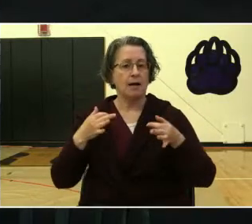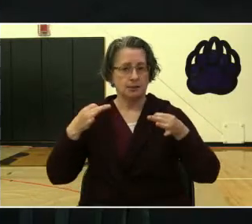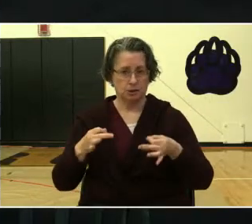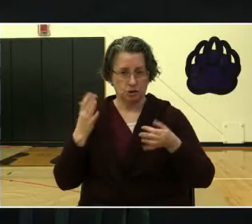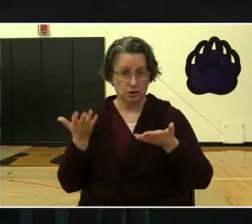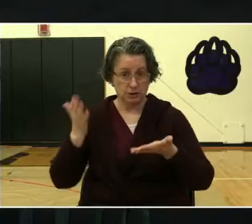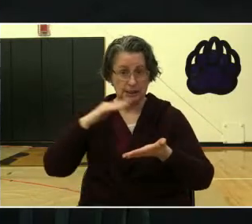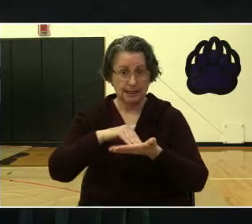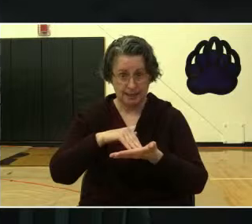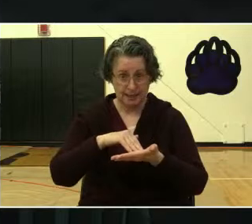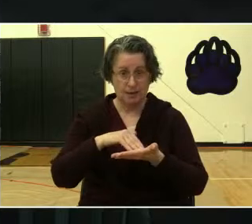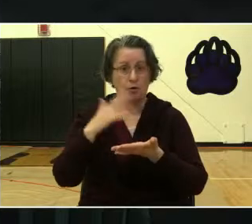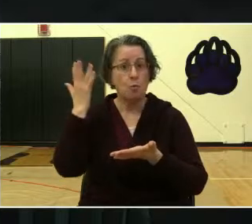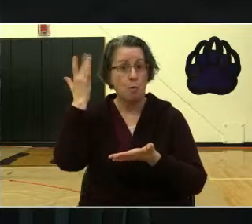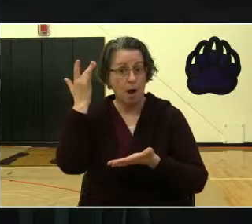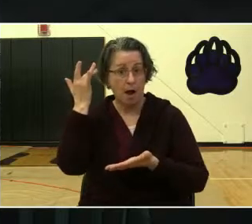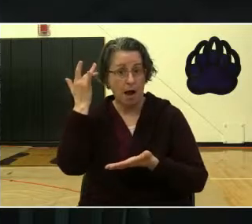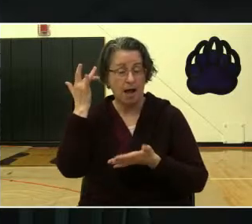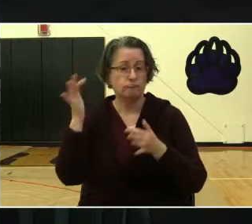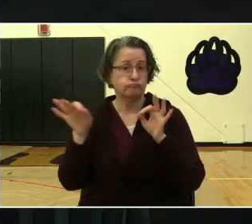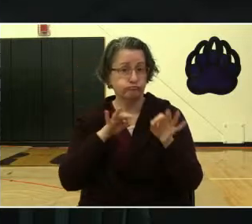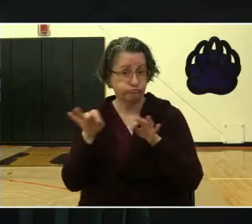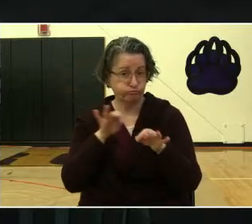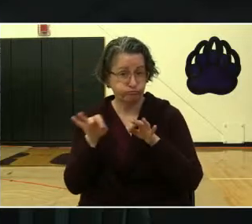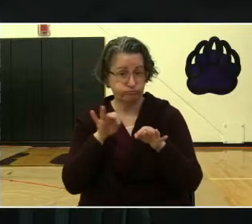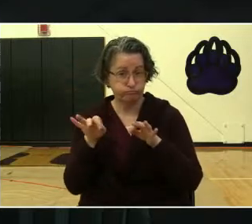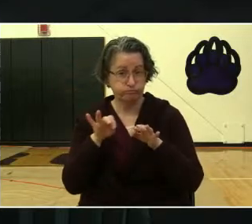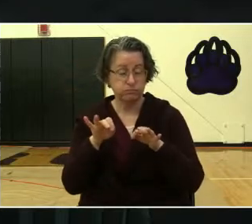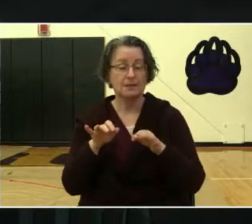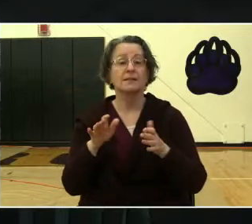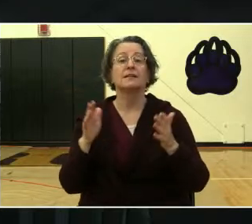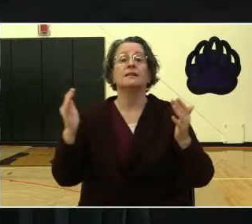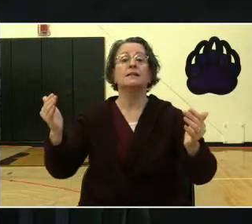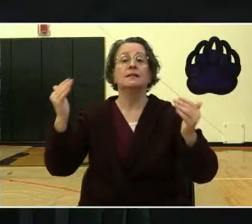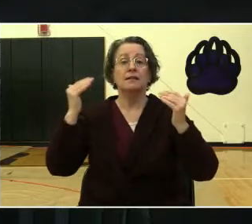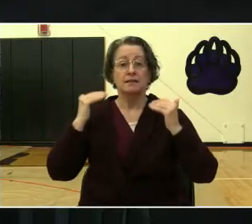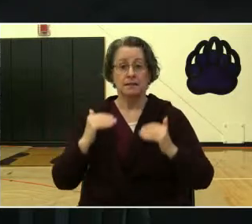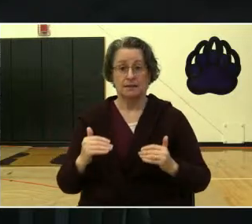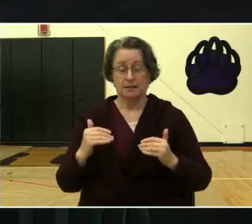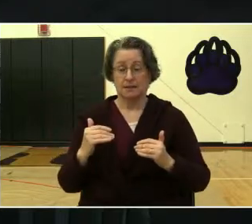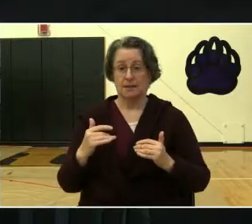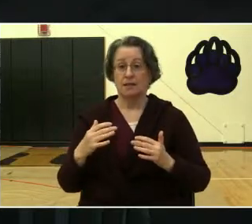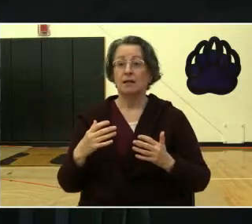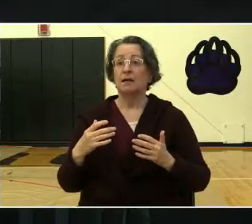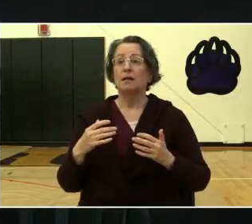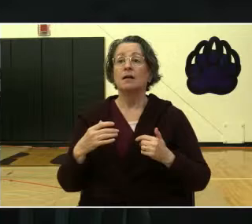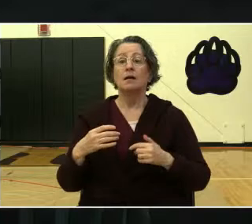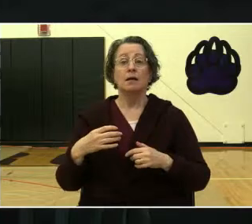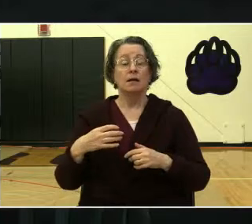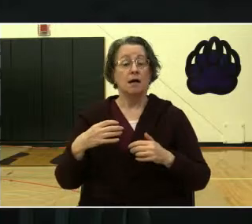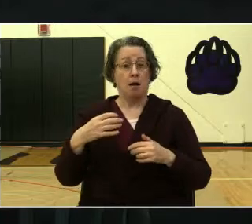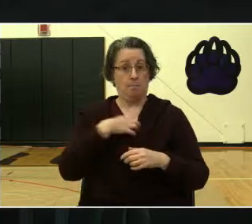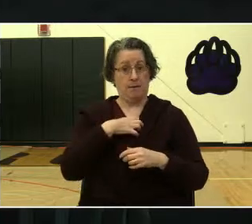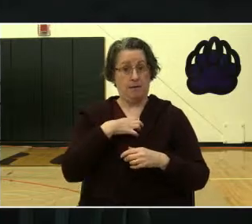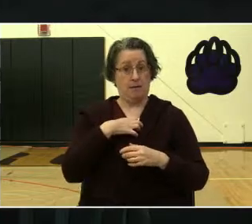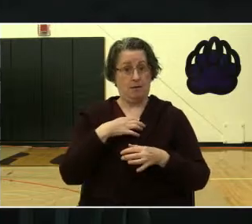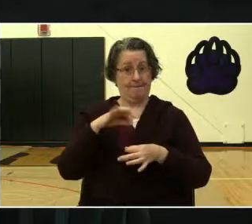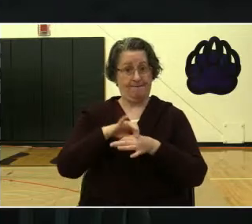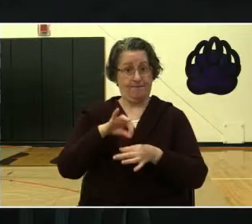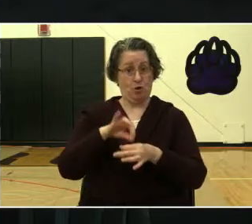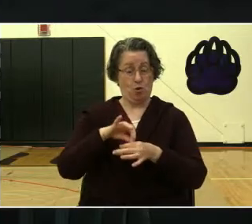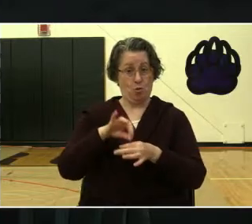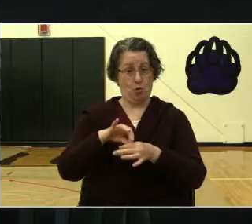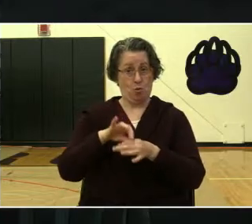then the uh vote on the appeal will be in the form of will the